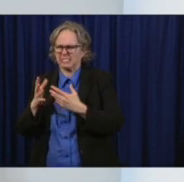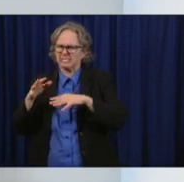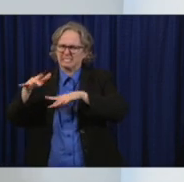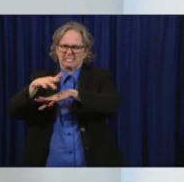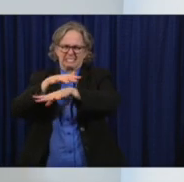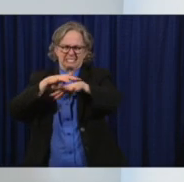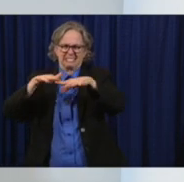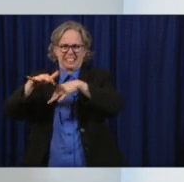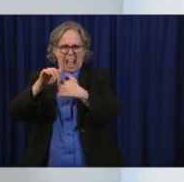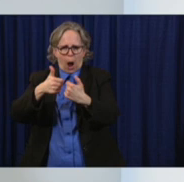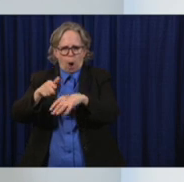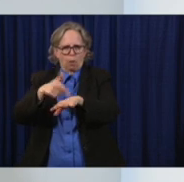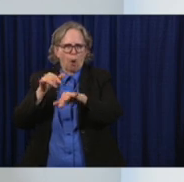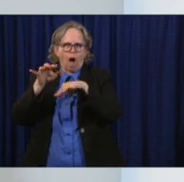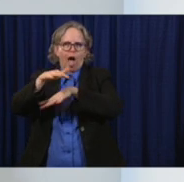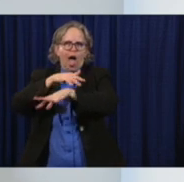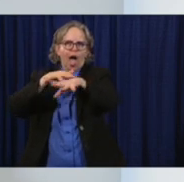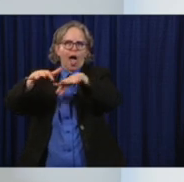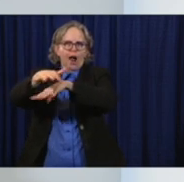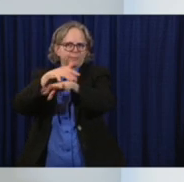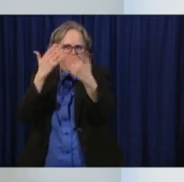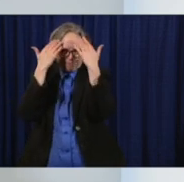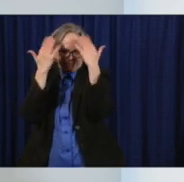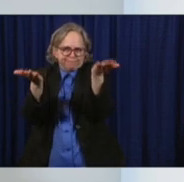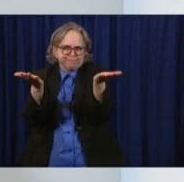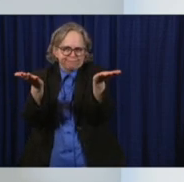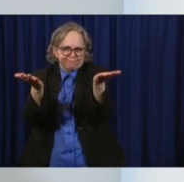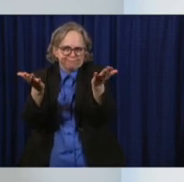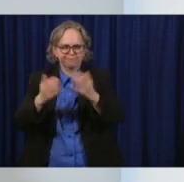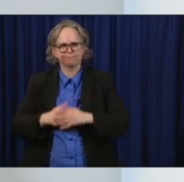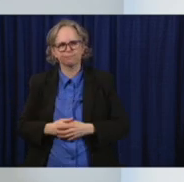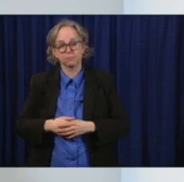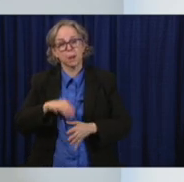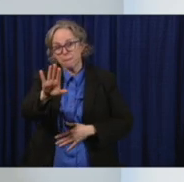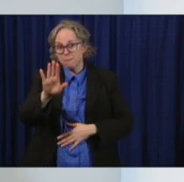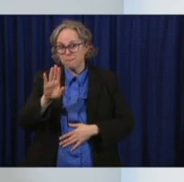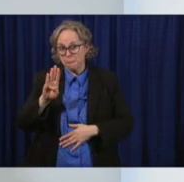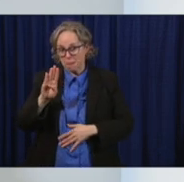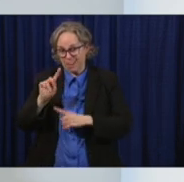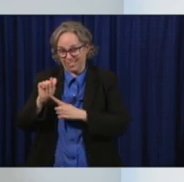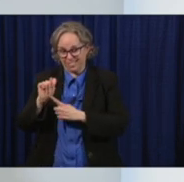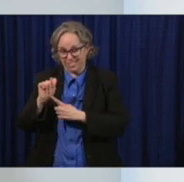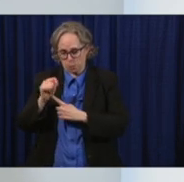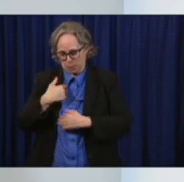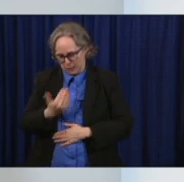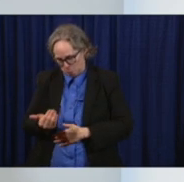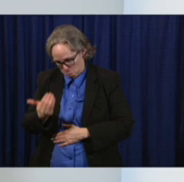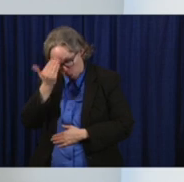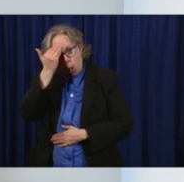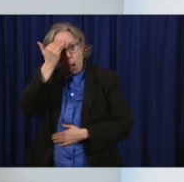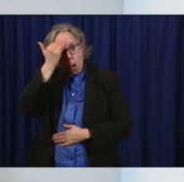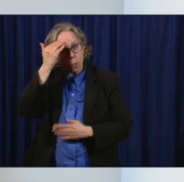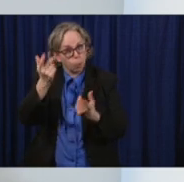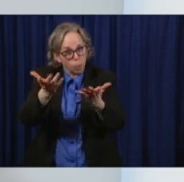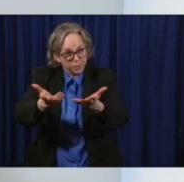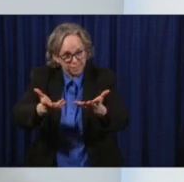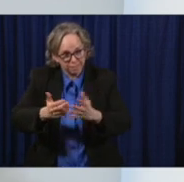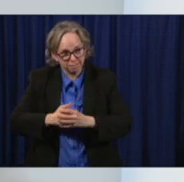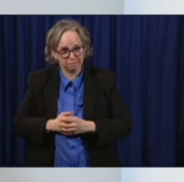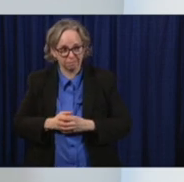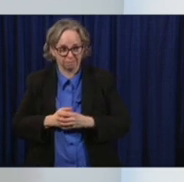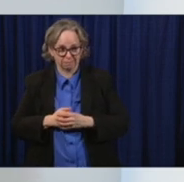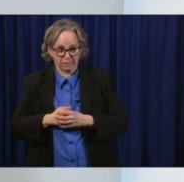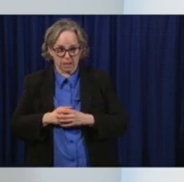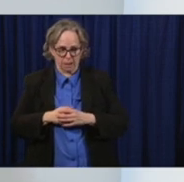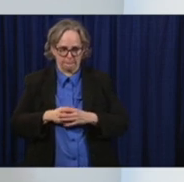the future. One of the things that we do know is a lagging part of the recovery is hiring people.